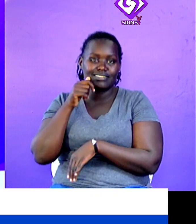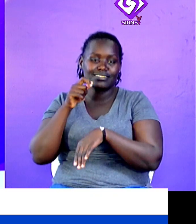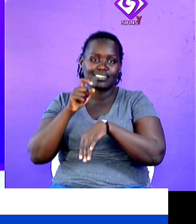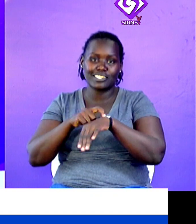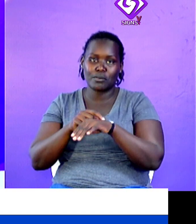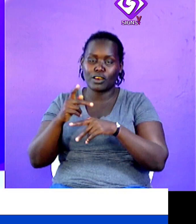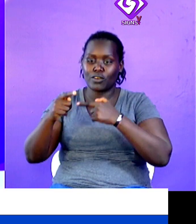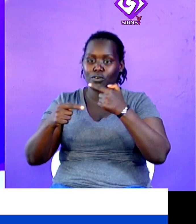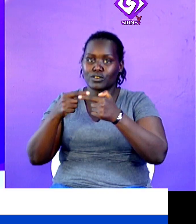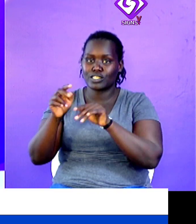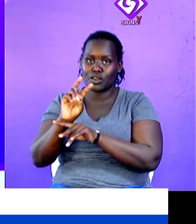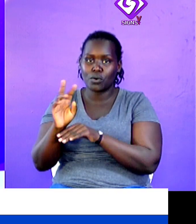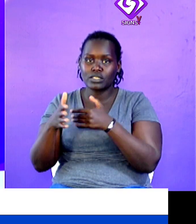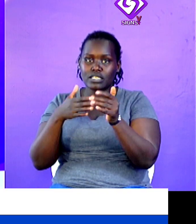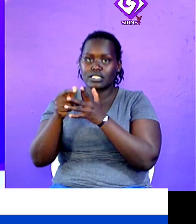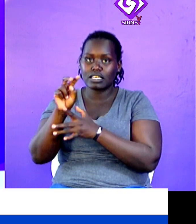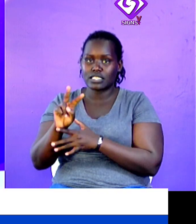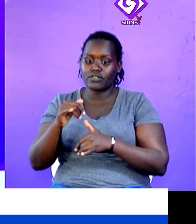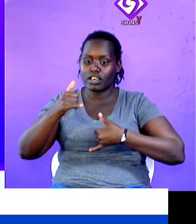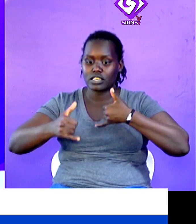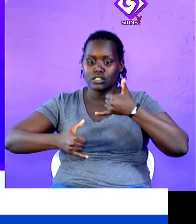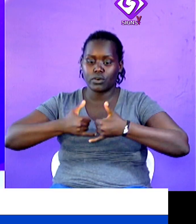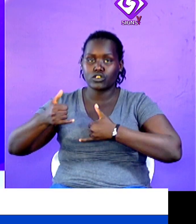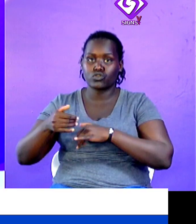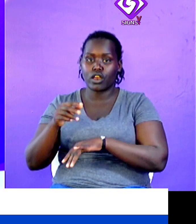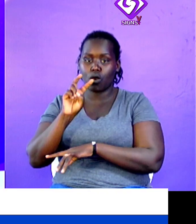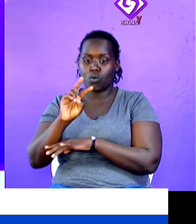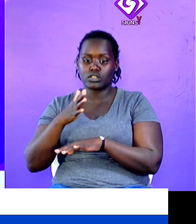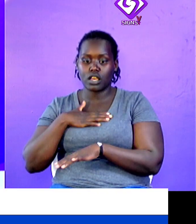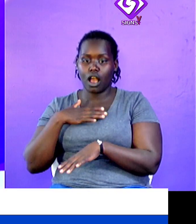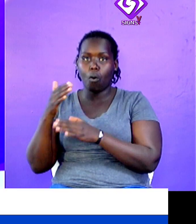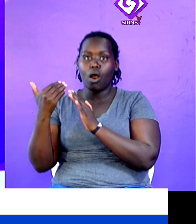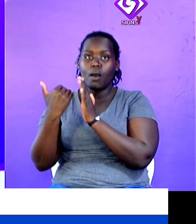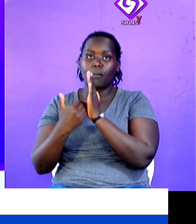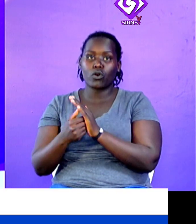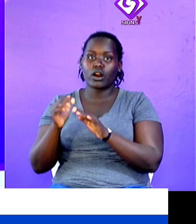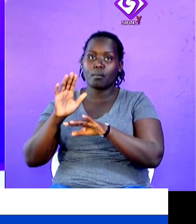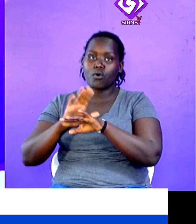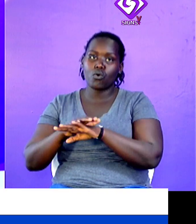as you enjoy watching our programs. Goodbye for now.